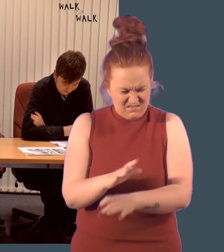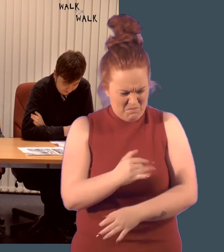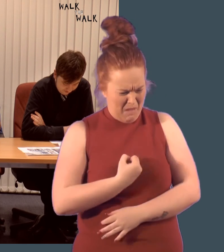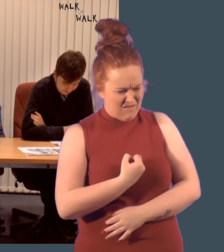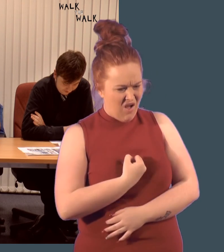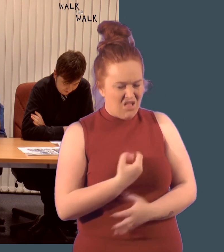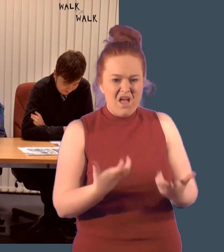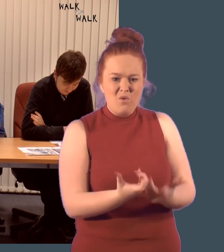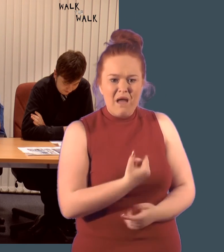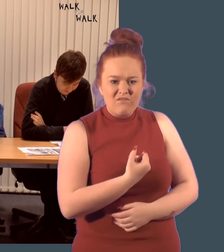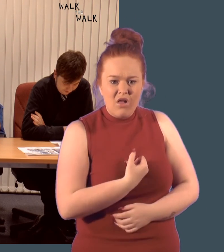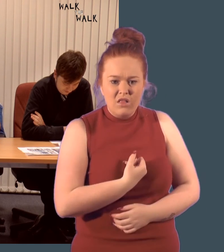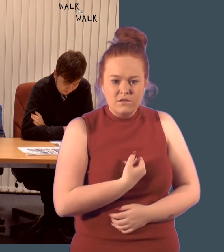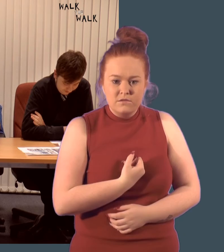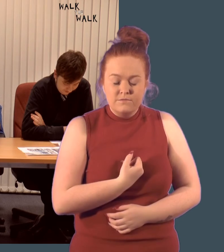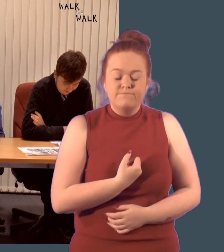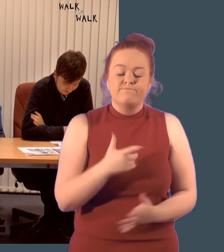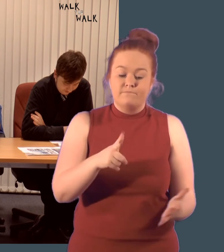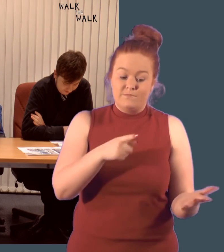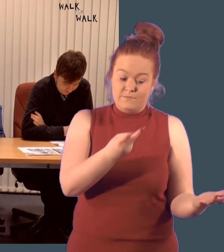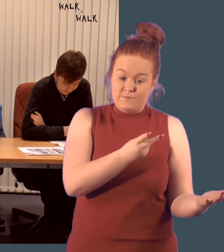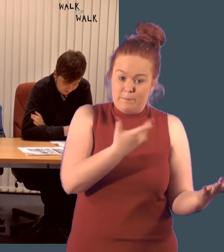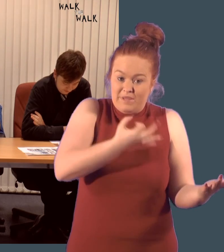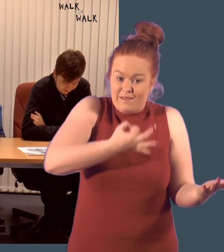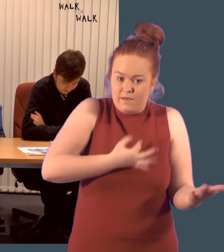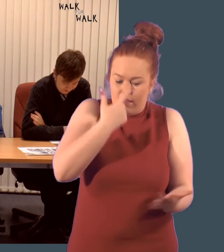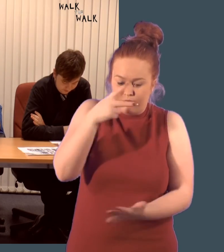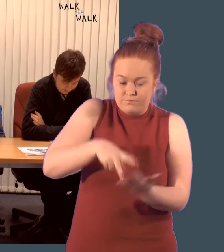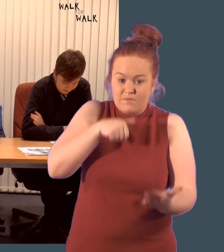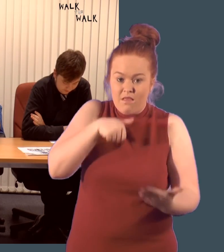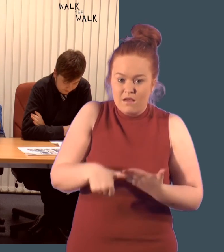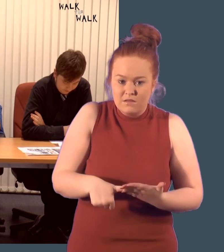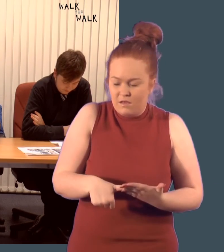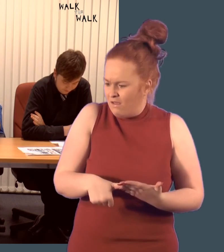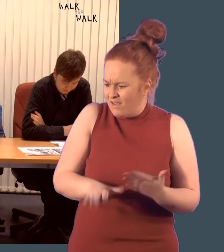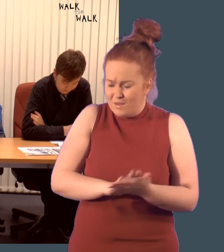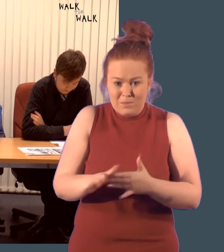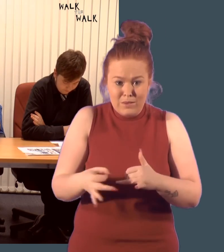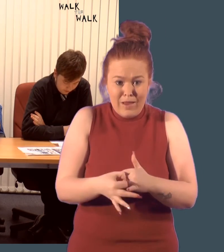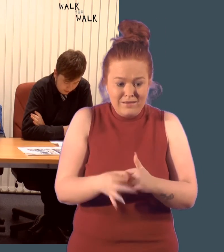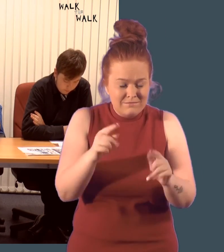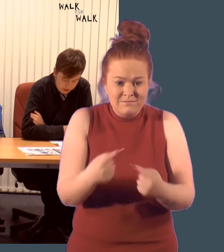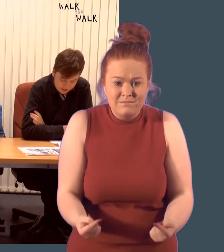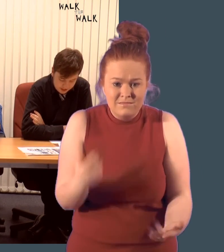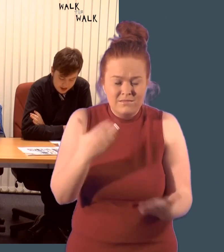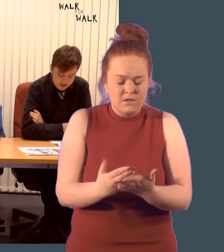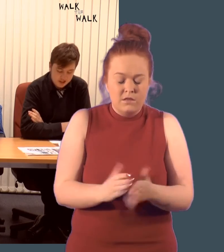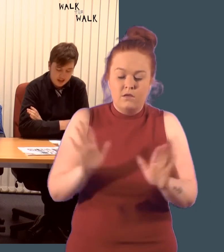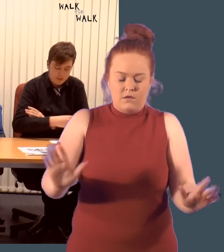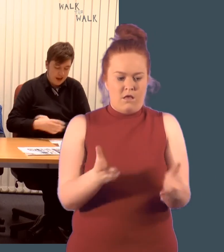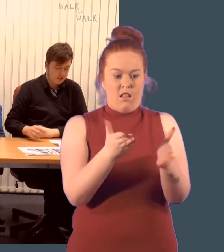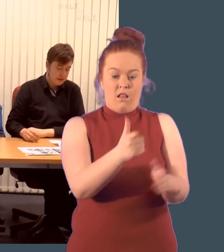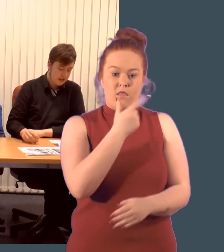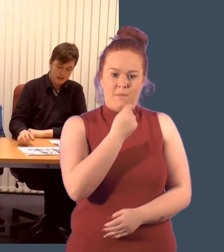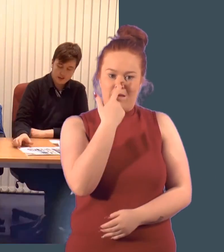fault? How is it my fault? They asked me to read this letter to you. I can't believe there'll be no wedding. For pity's sake, just